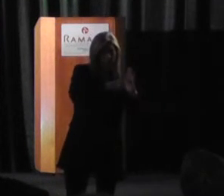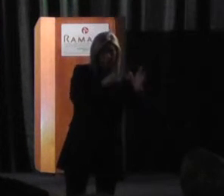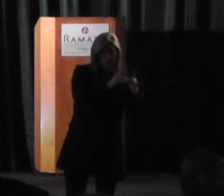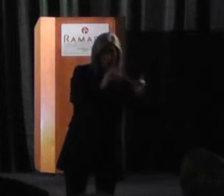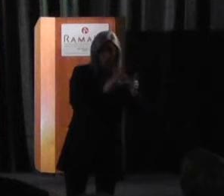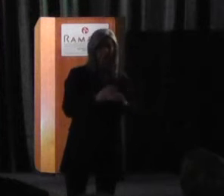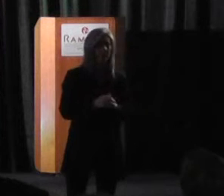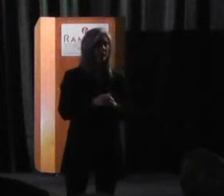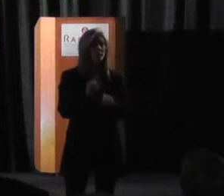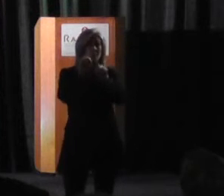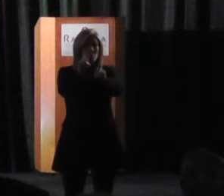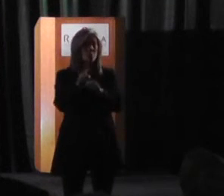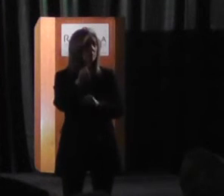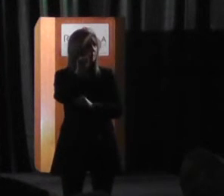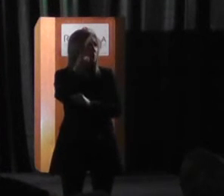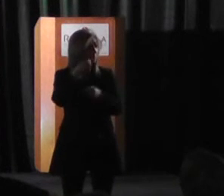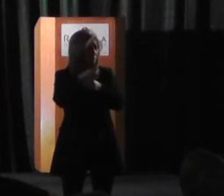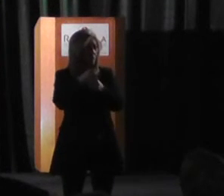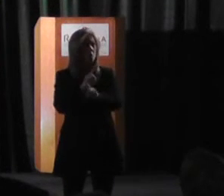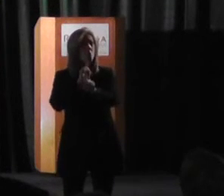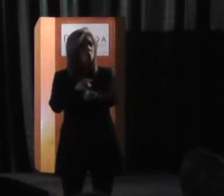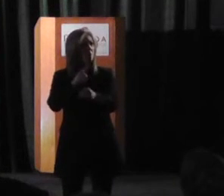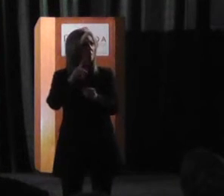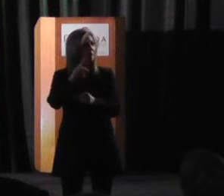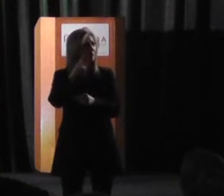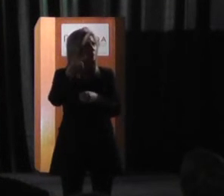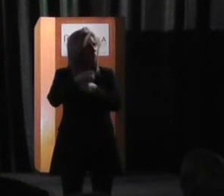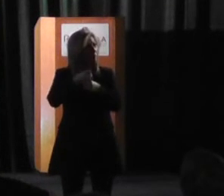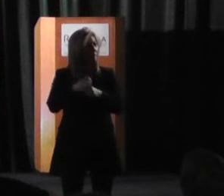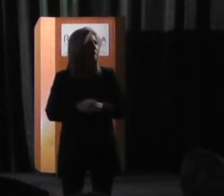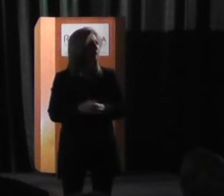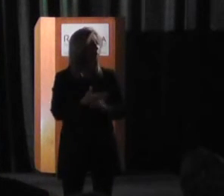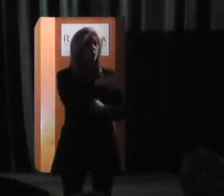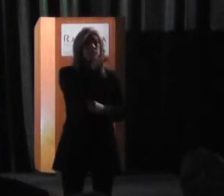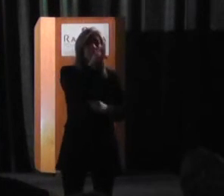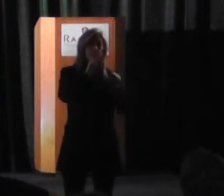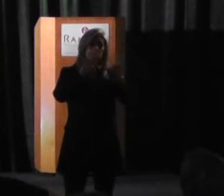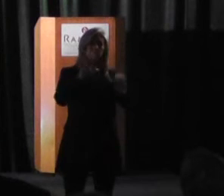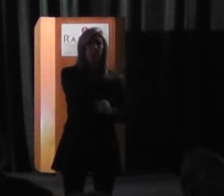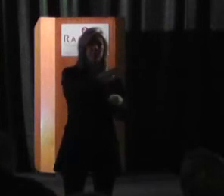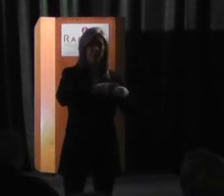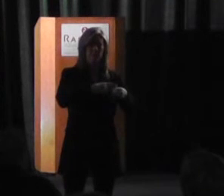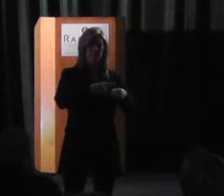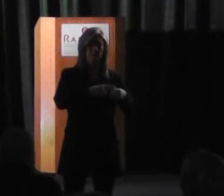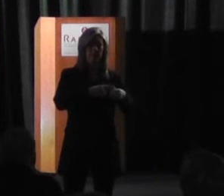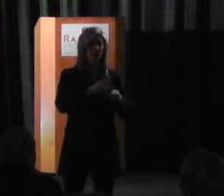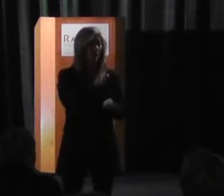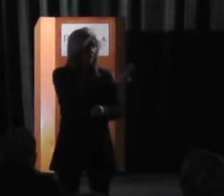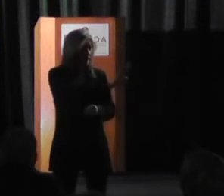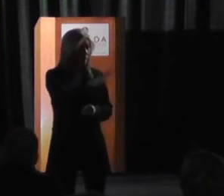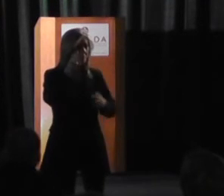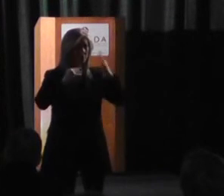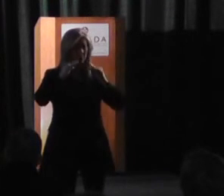The challenges that people who stutter face in their life are real, and it's really heartbreaking when you speak to a 10-year-old who says she tells the teacher